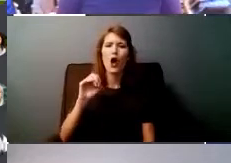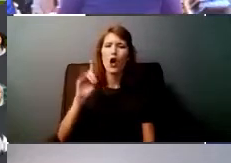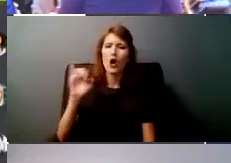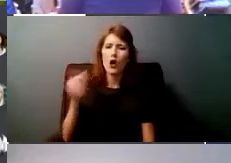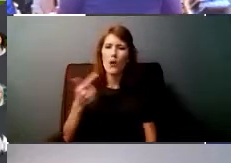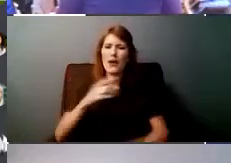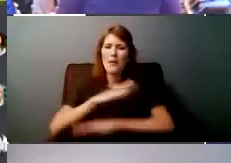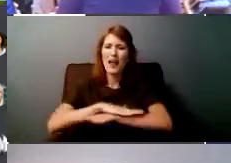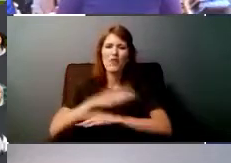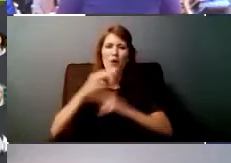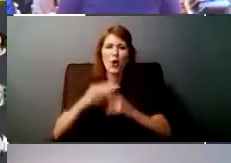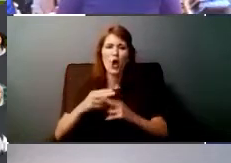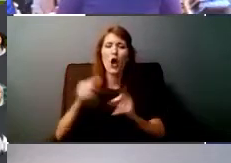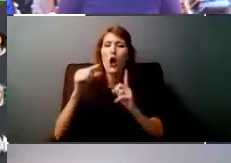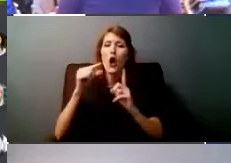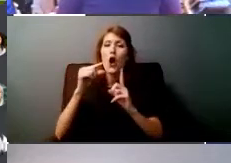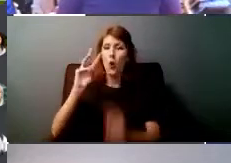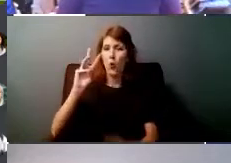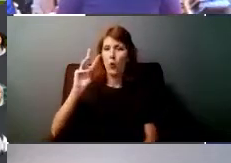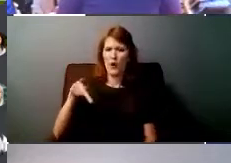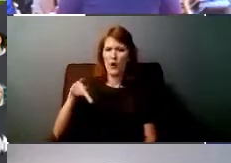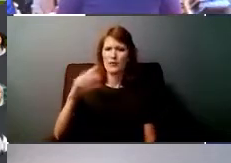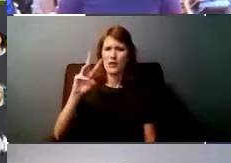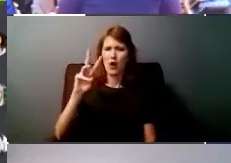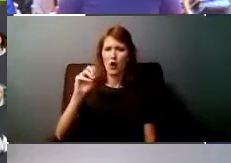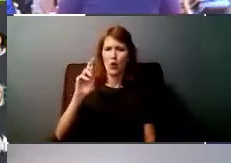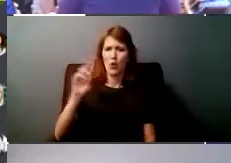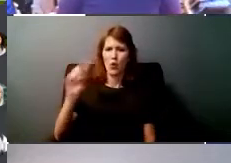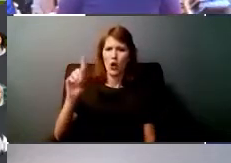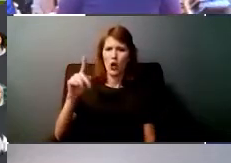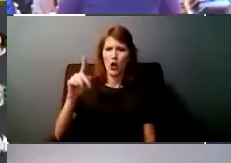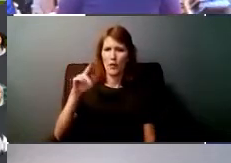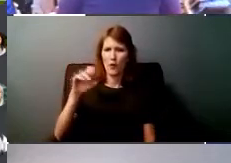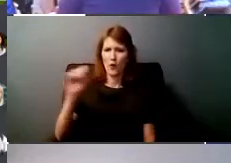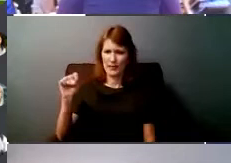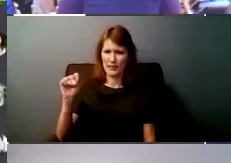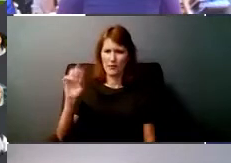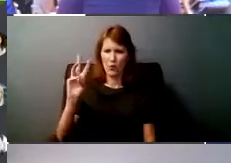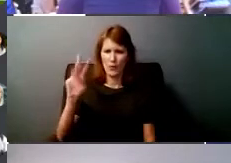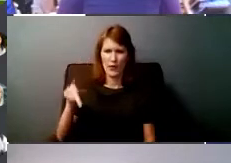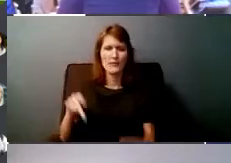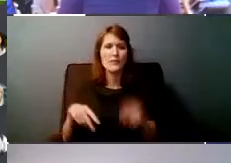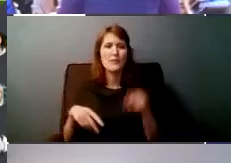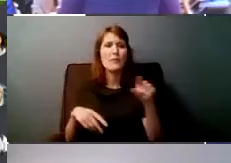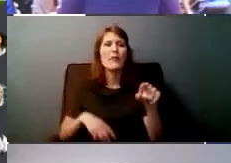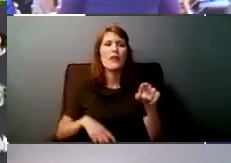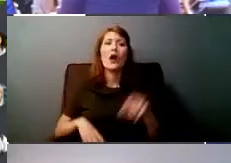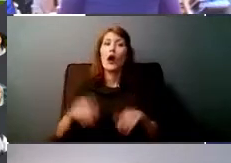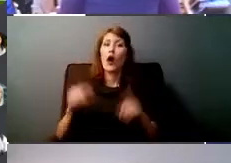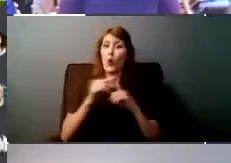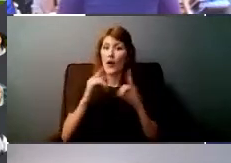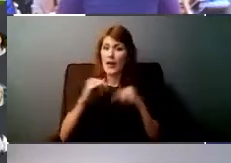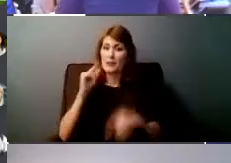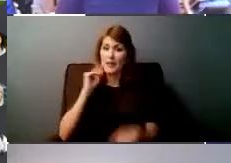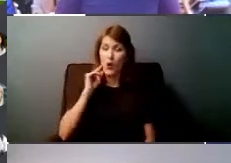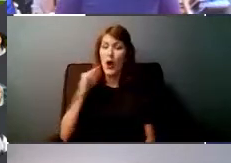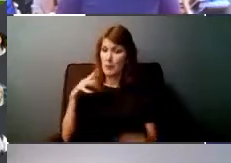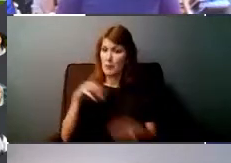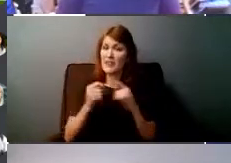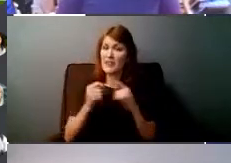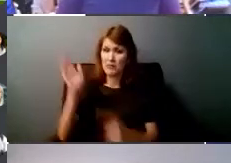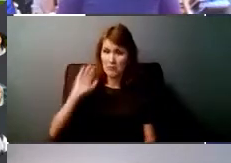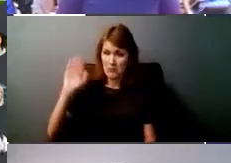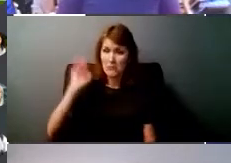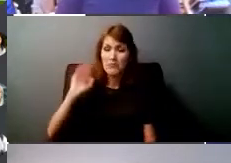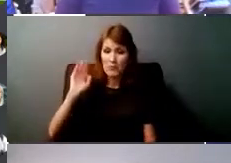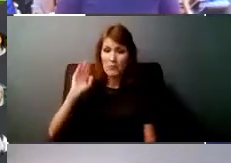WordPress. Now, WordCamp San Antonio, I've been on the organizing team in the past. I've been part of the team previously. The